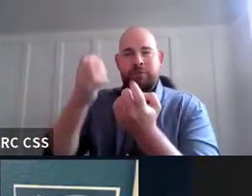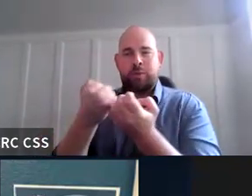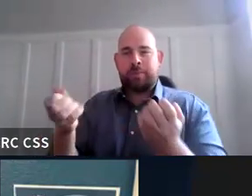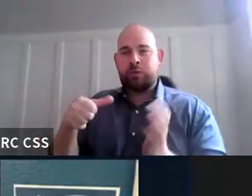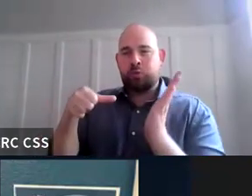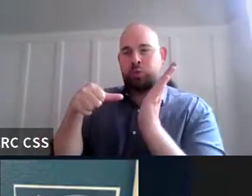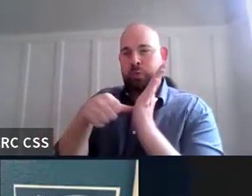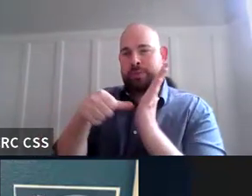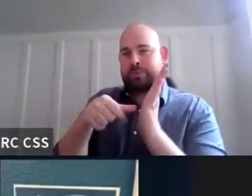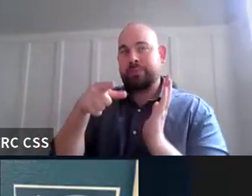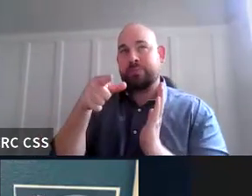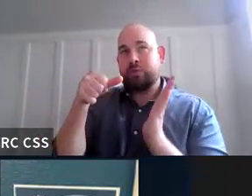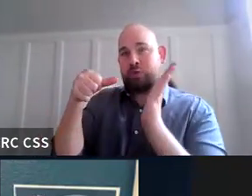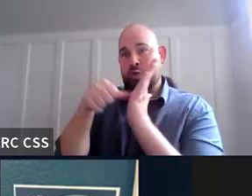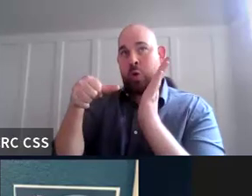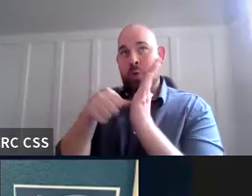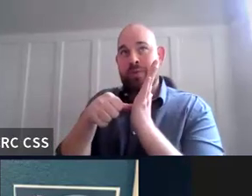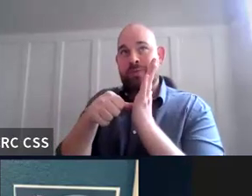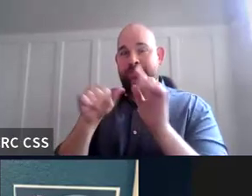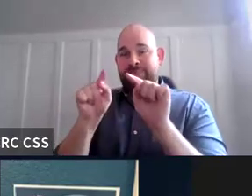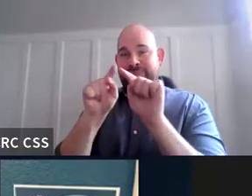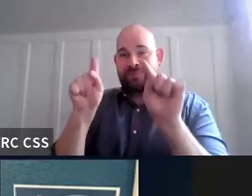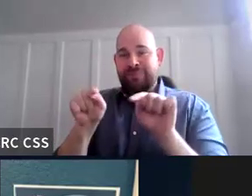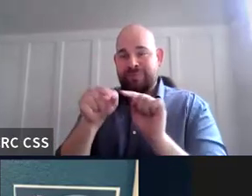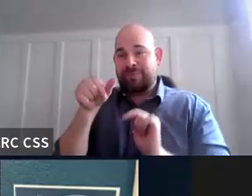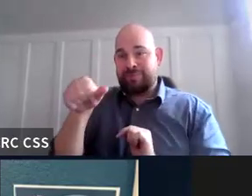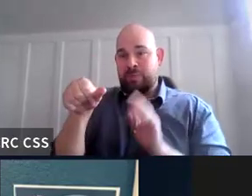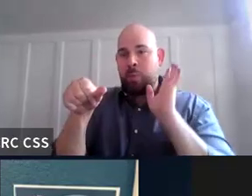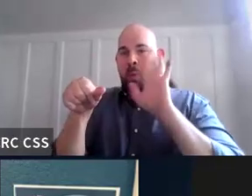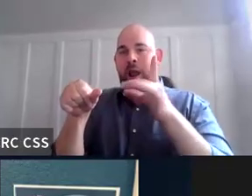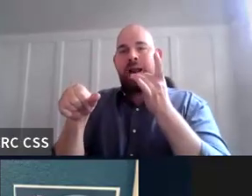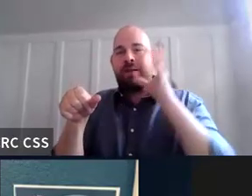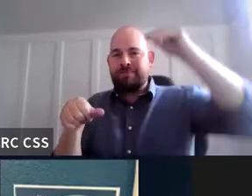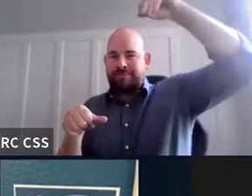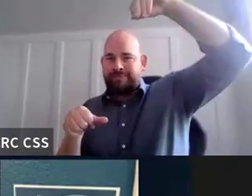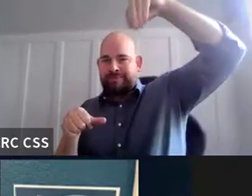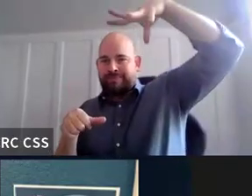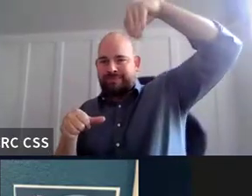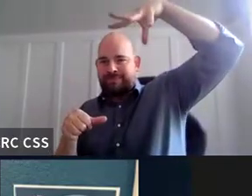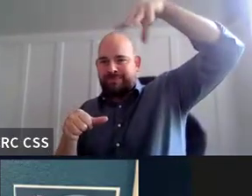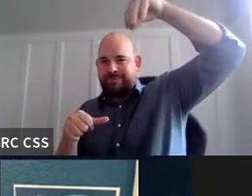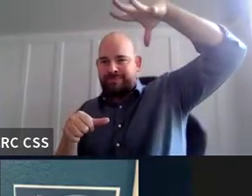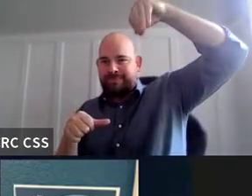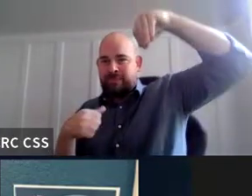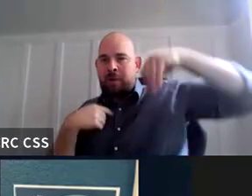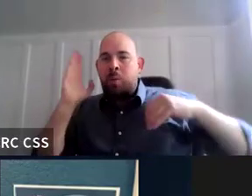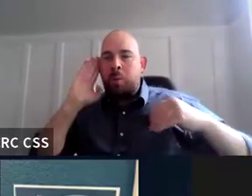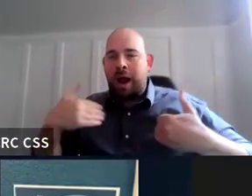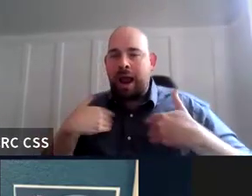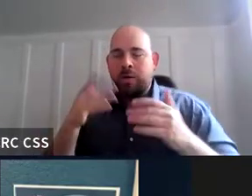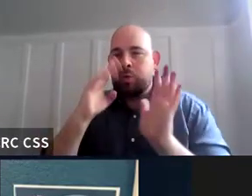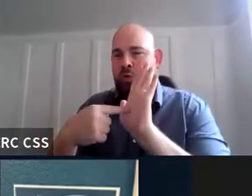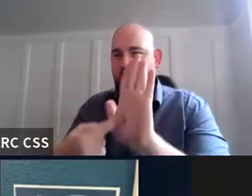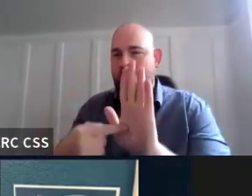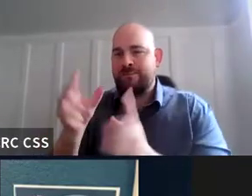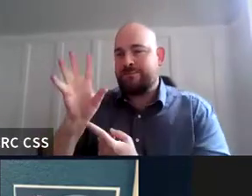another client wanted to come in and visit, they actually were able to use the doorbell to let them know they wanted access. So this doorbell was on the outside, and then that would cause a flashing